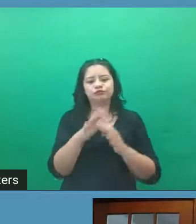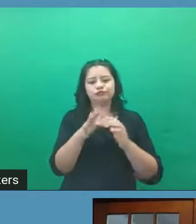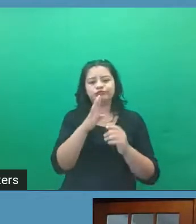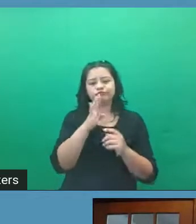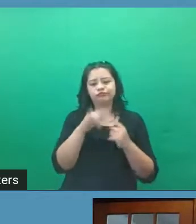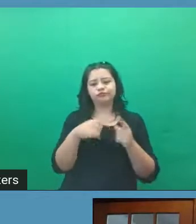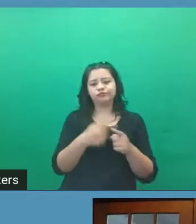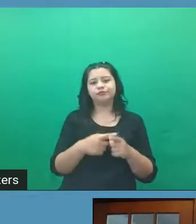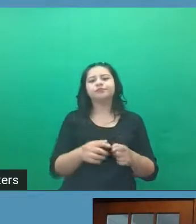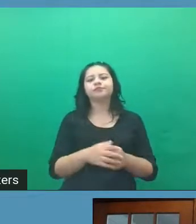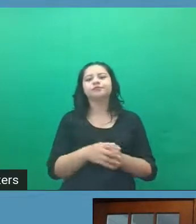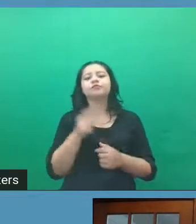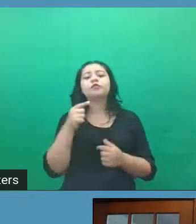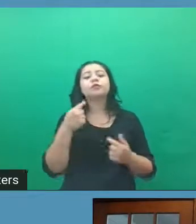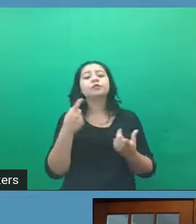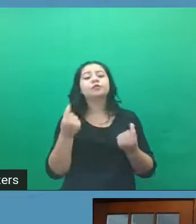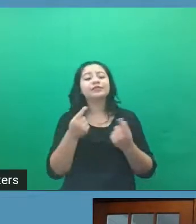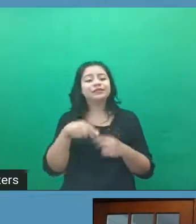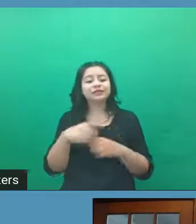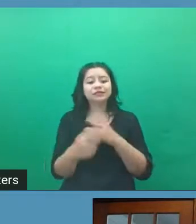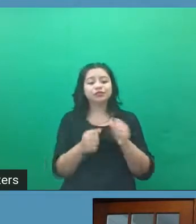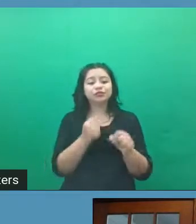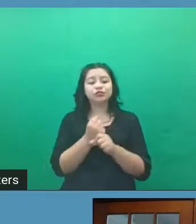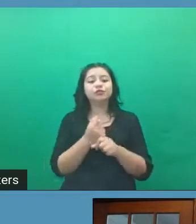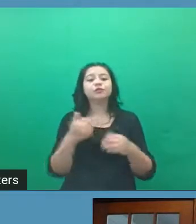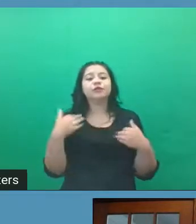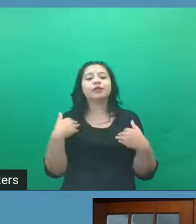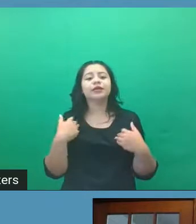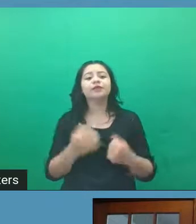for this conference this year was we had